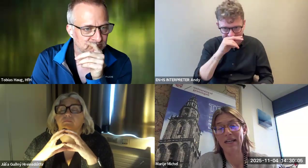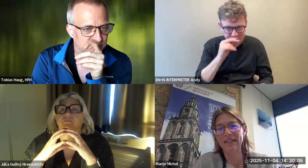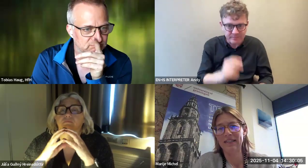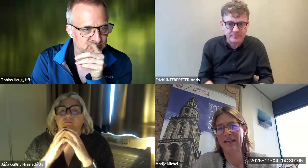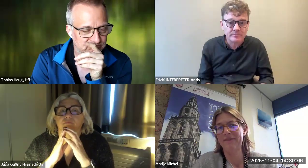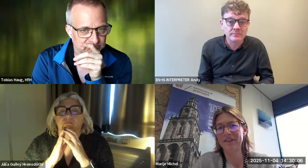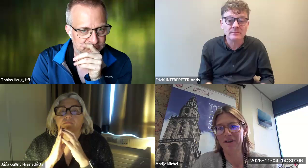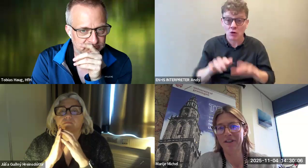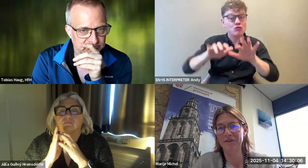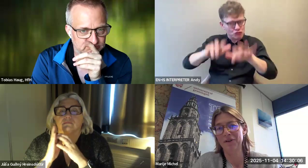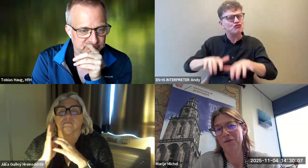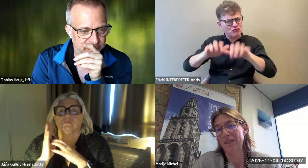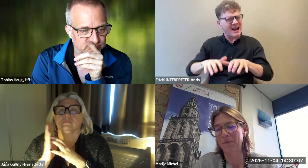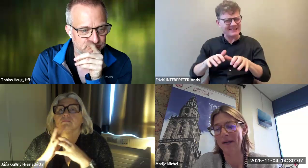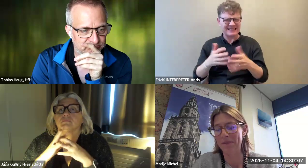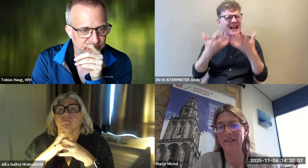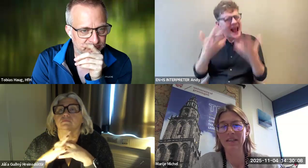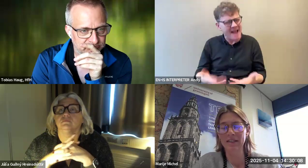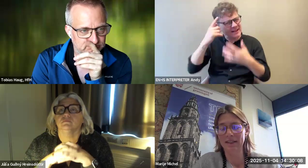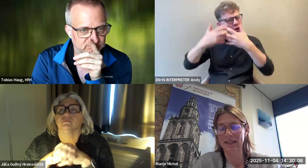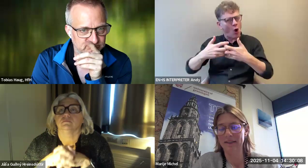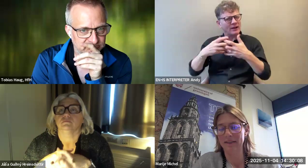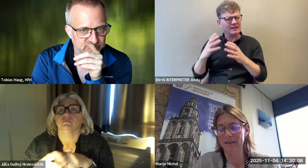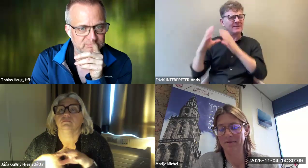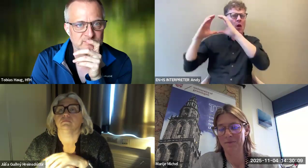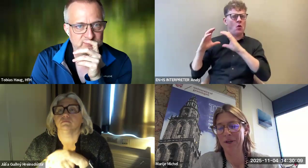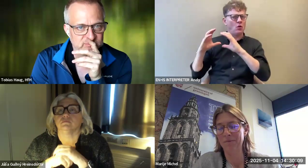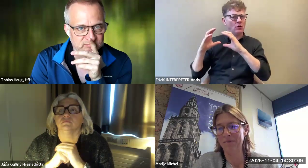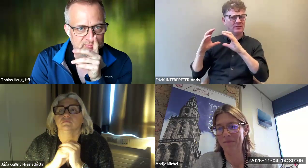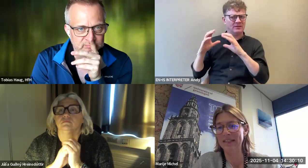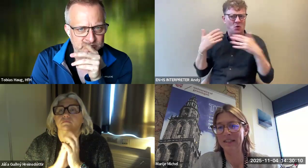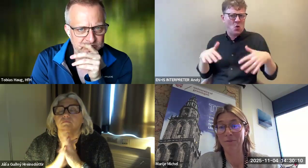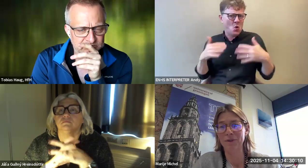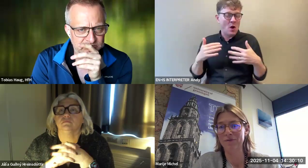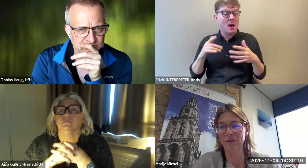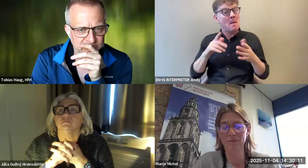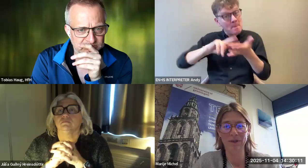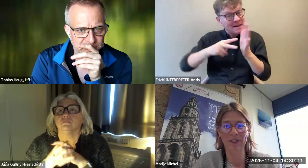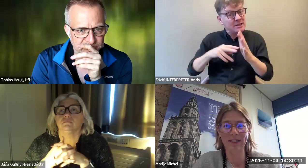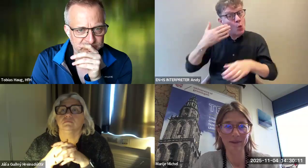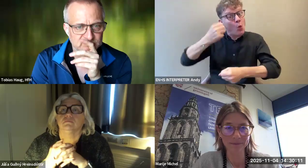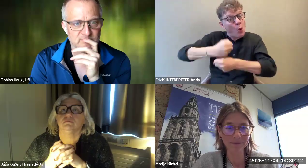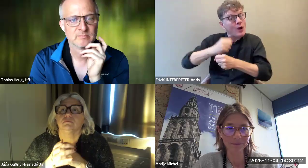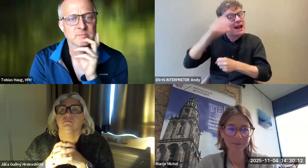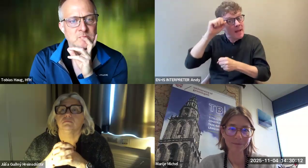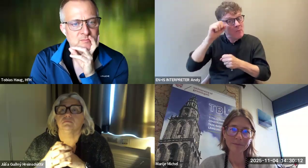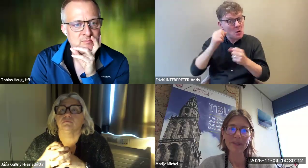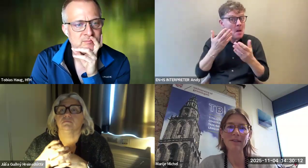Because writing is a heavy cognitive load, and it might be that working memory plays an important role when